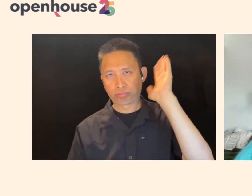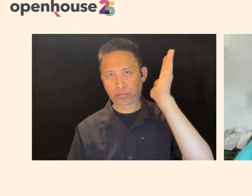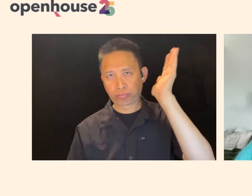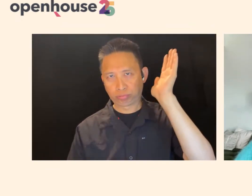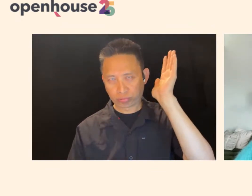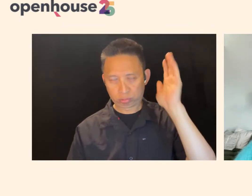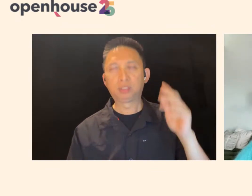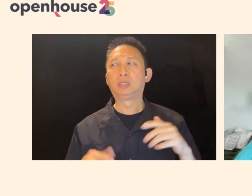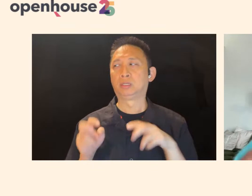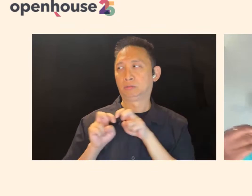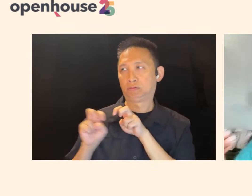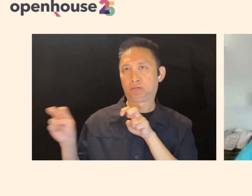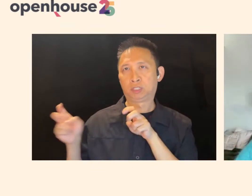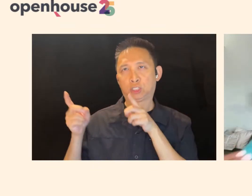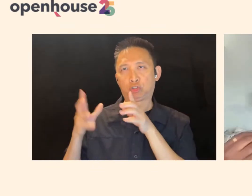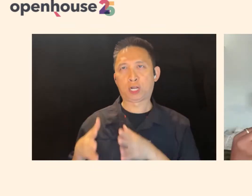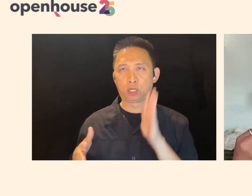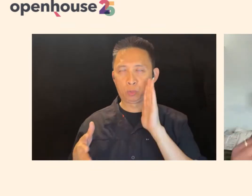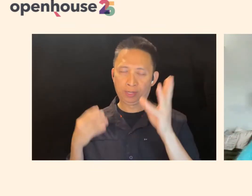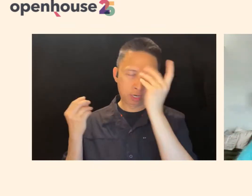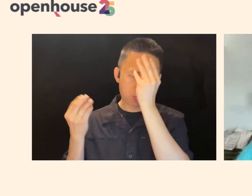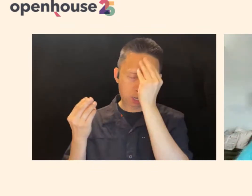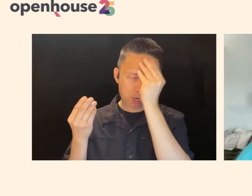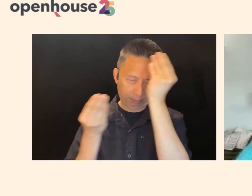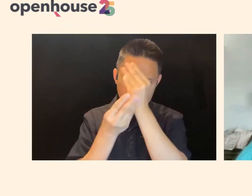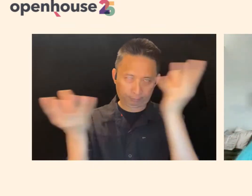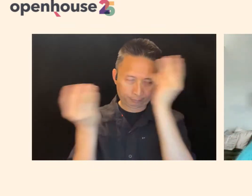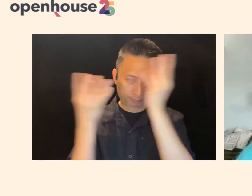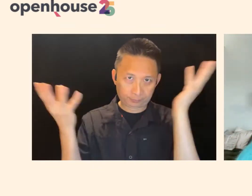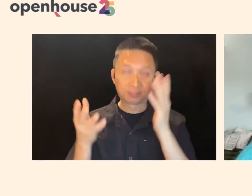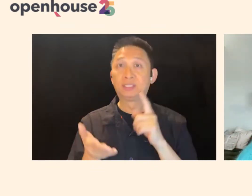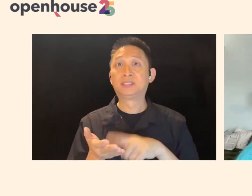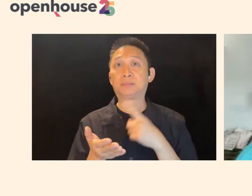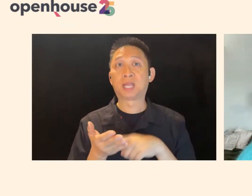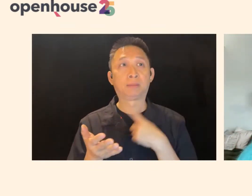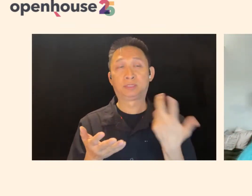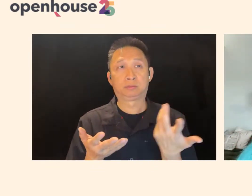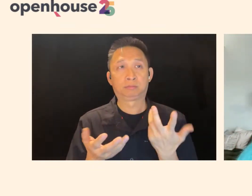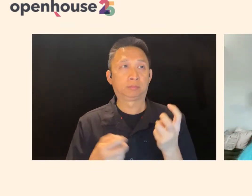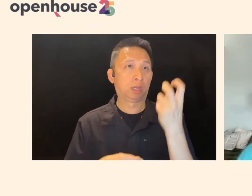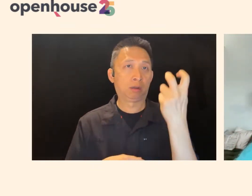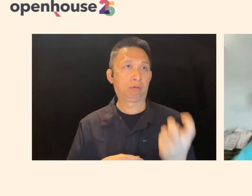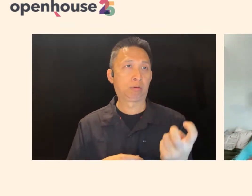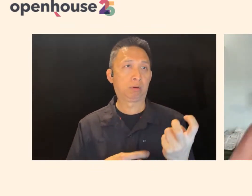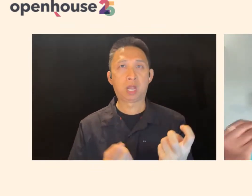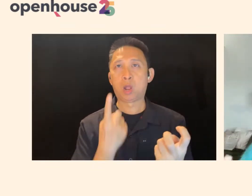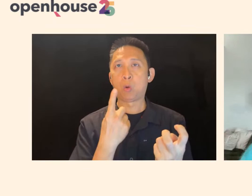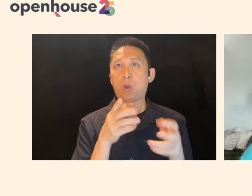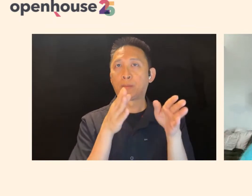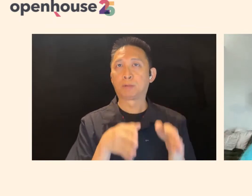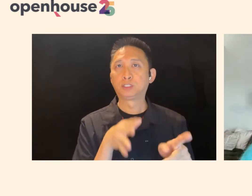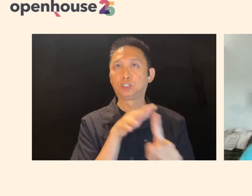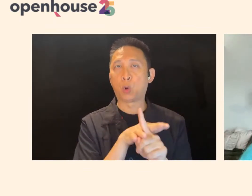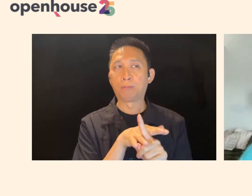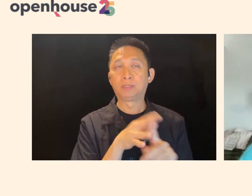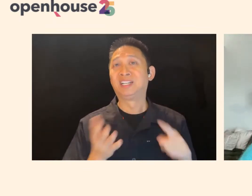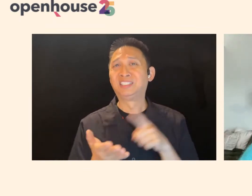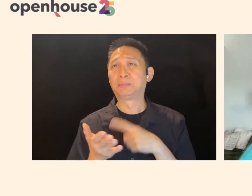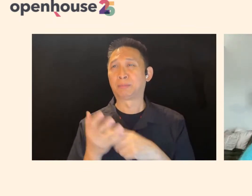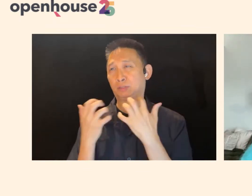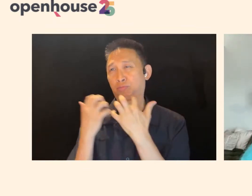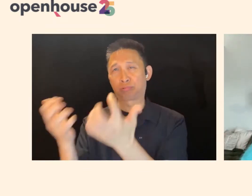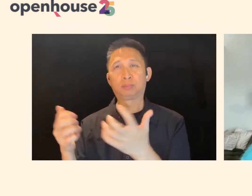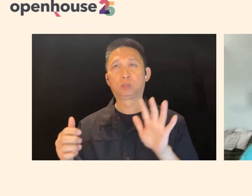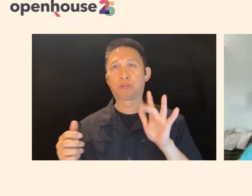ourselves, rethink as questions would come in from people. Some nights we'd have one person at the orientation, and some nights we'd have 25 people